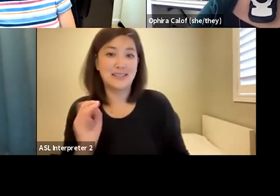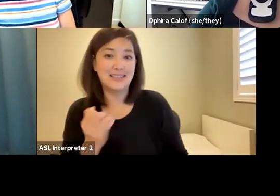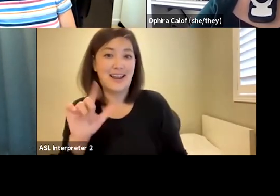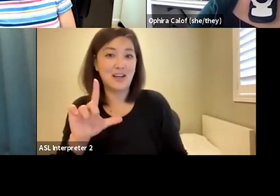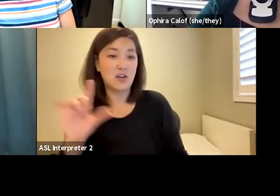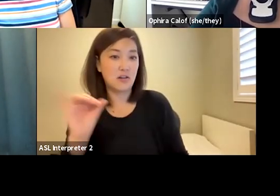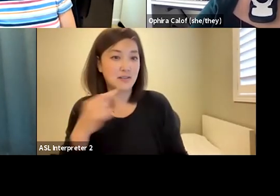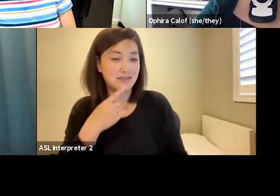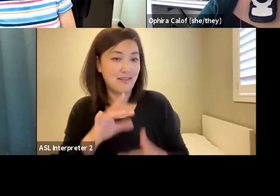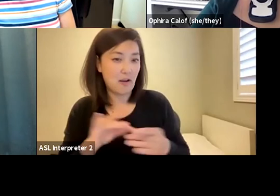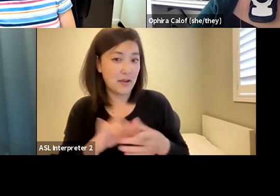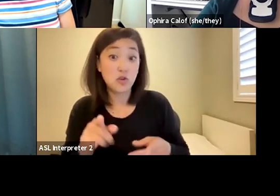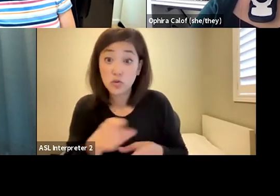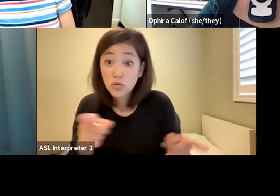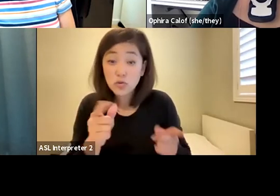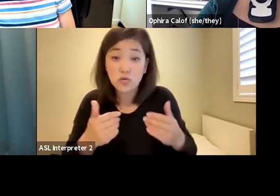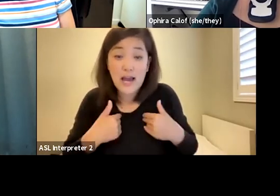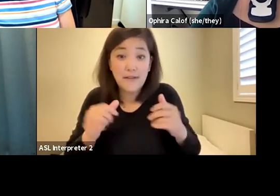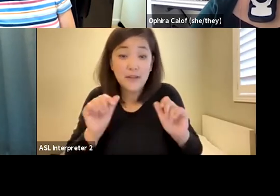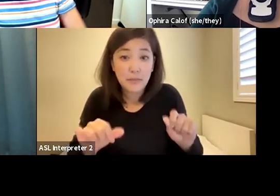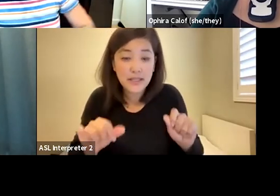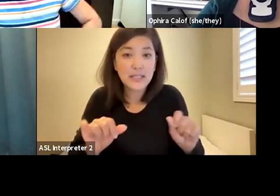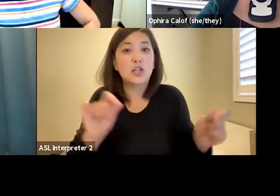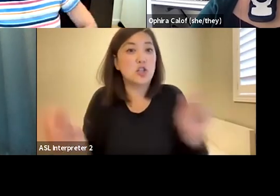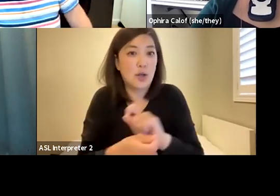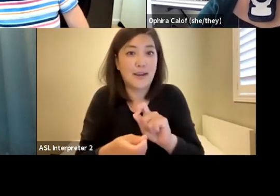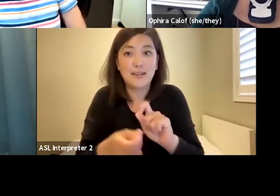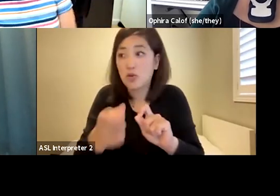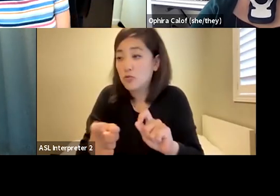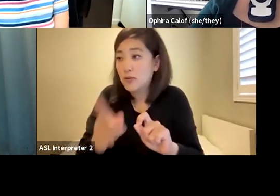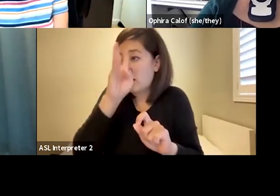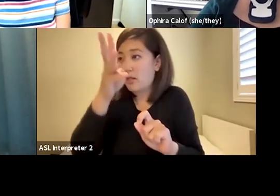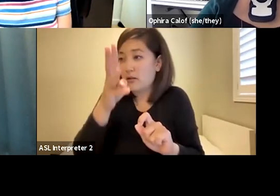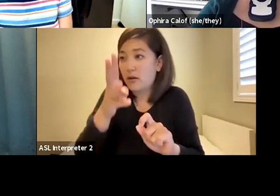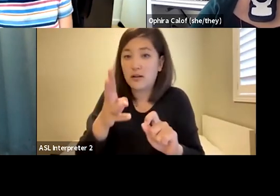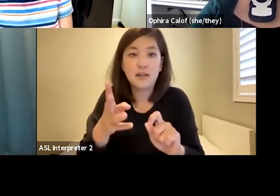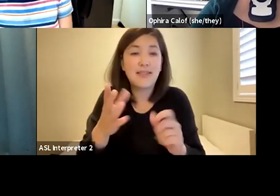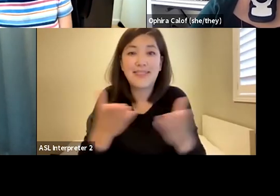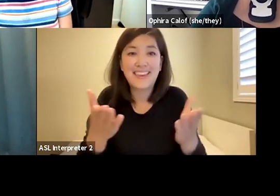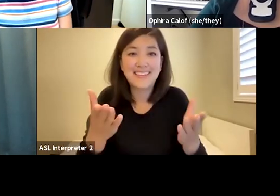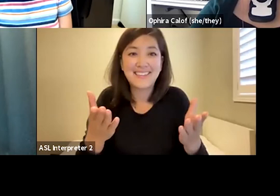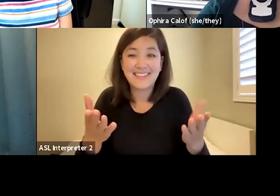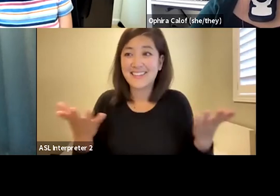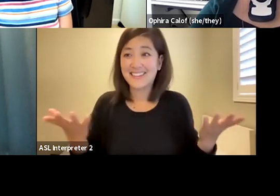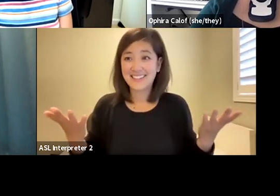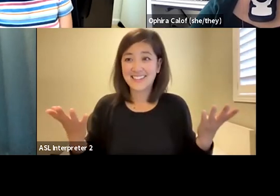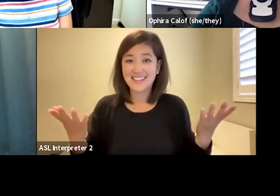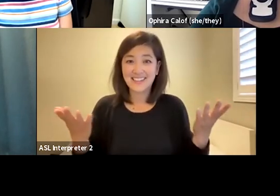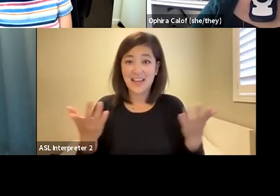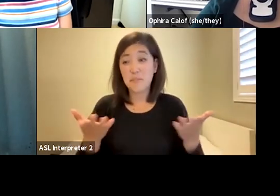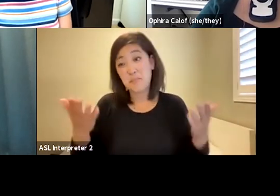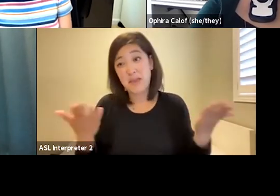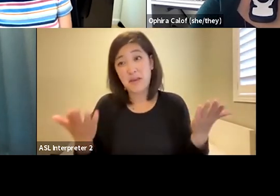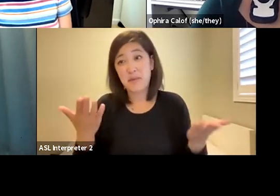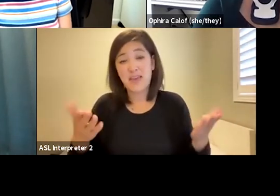ability to change and to produce content that isn't out there already. Now, I'm gonna open it up to